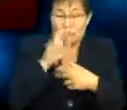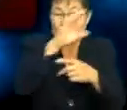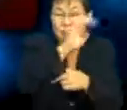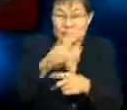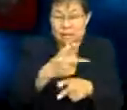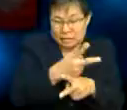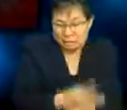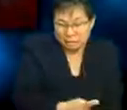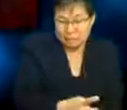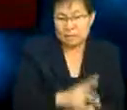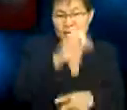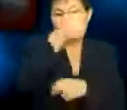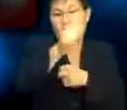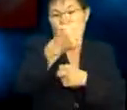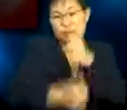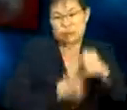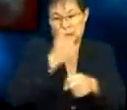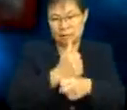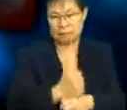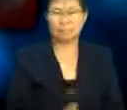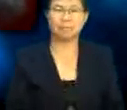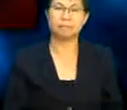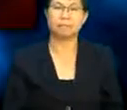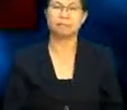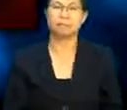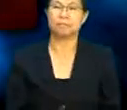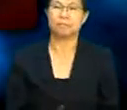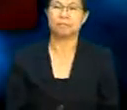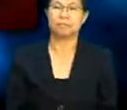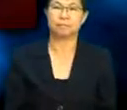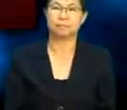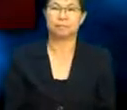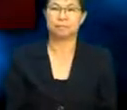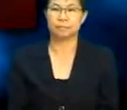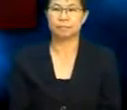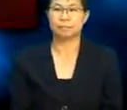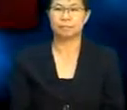Frozen red cells can be stored up to 10 years.